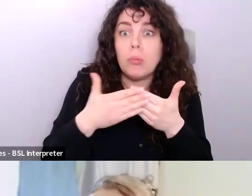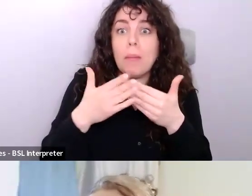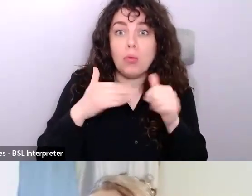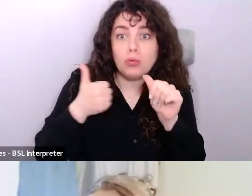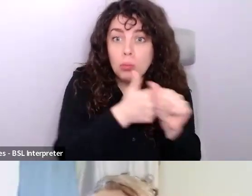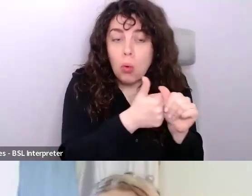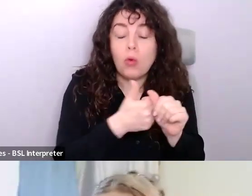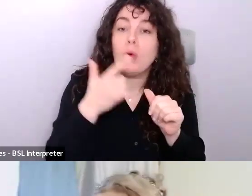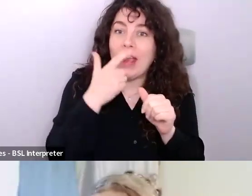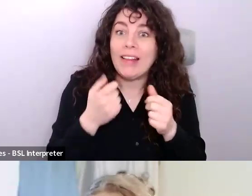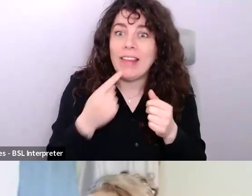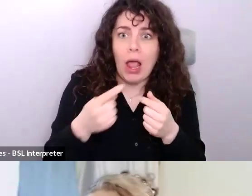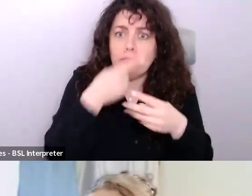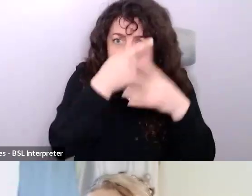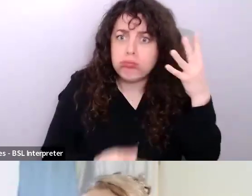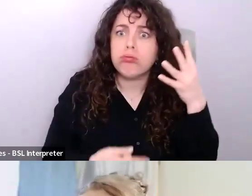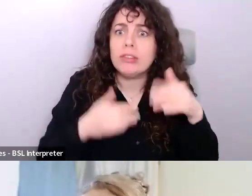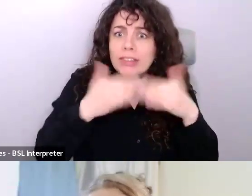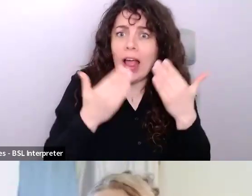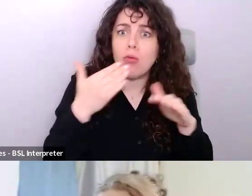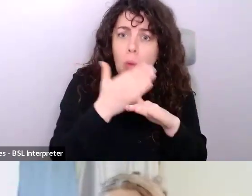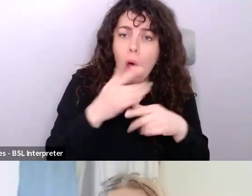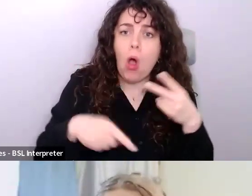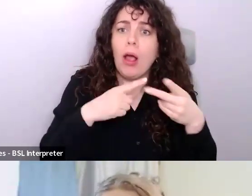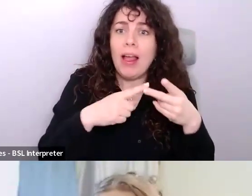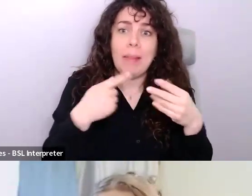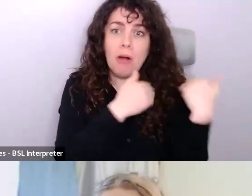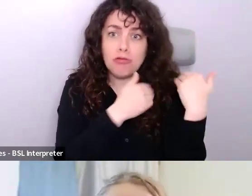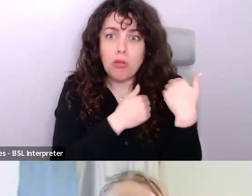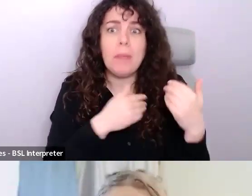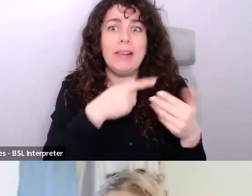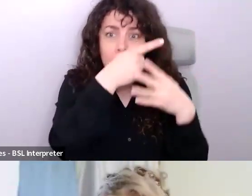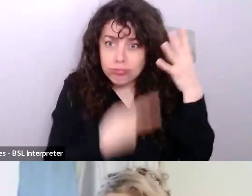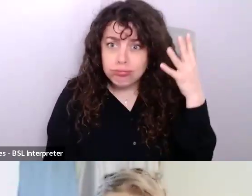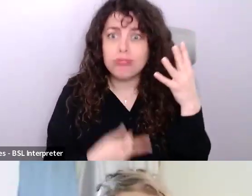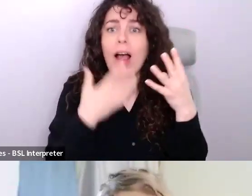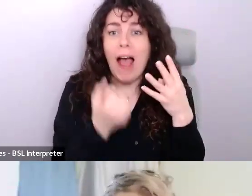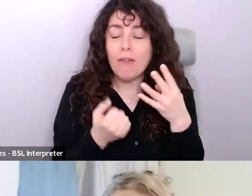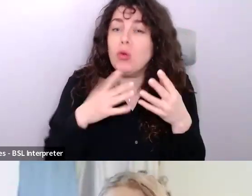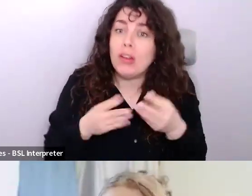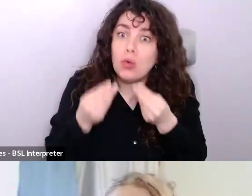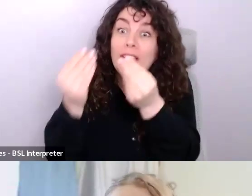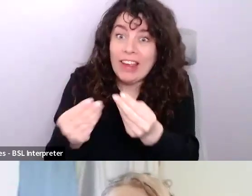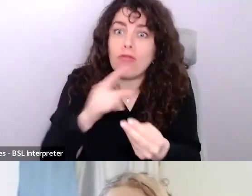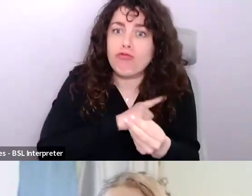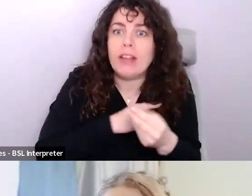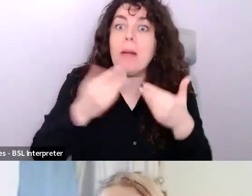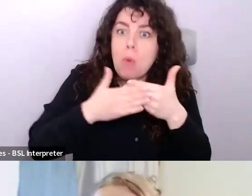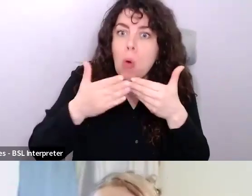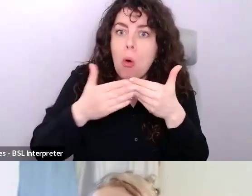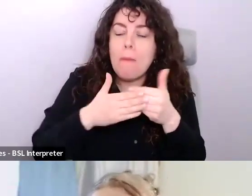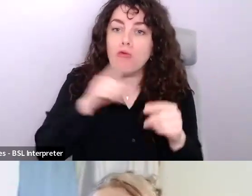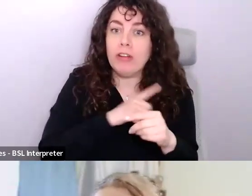to remember is the more responsibilities you have, or the more days and hours you work, the more reasons you have for support.